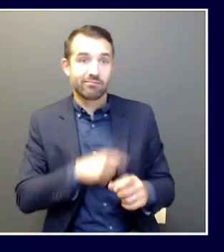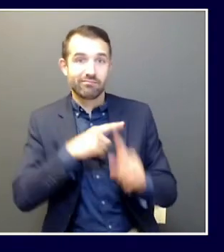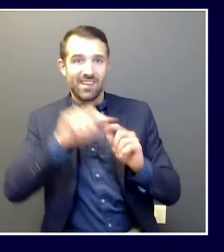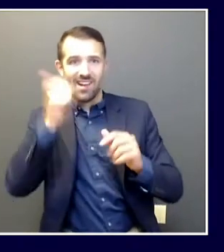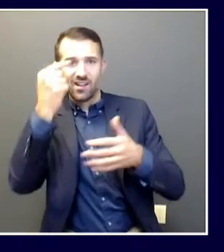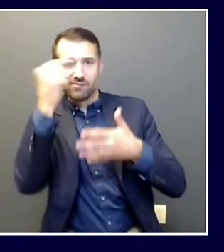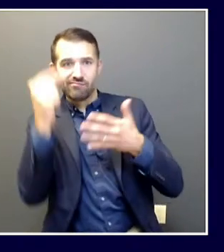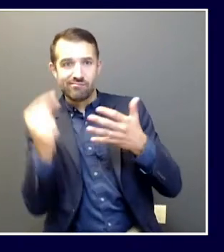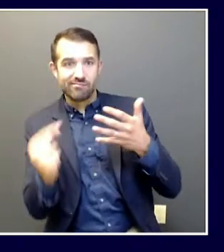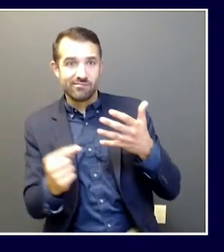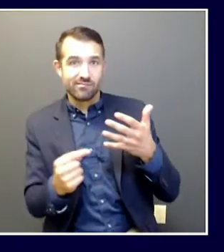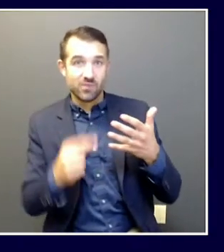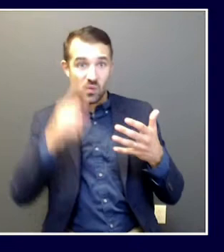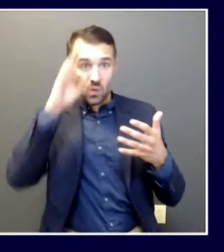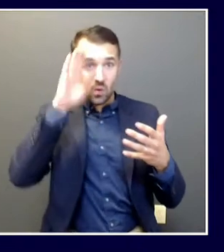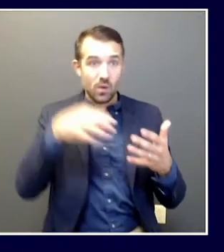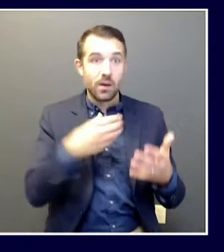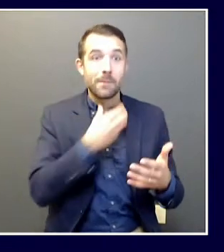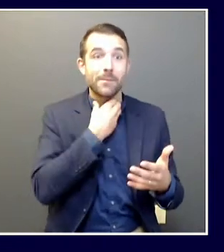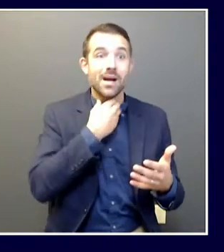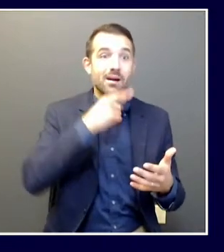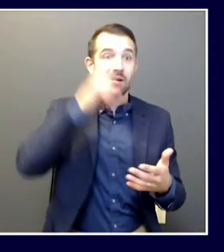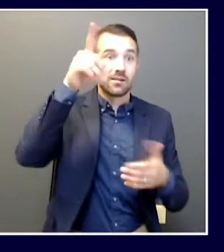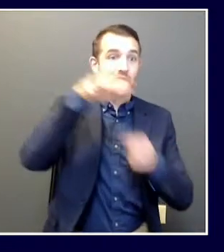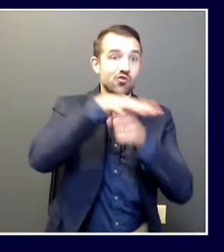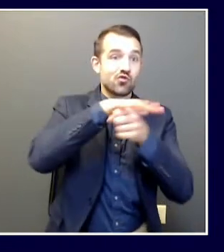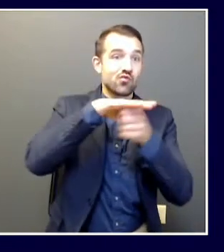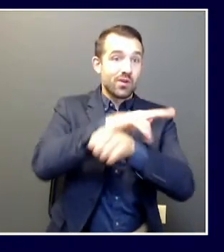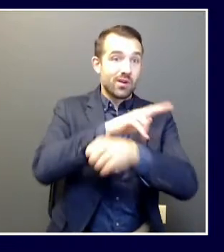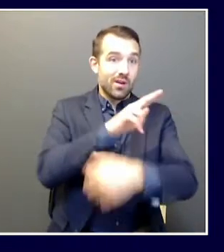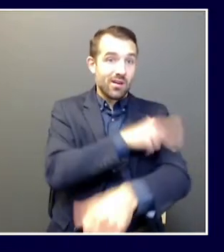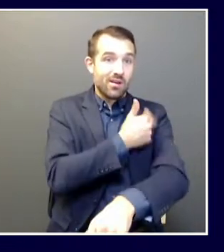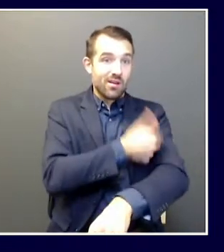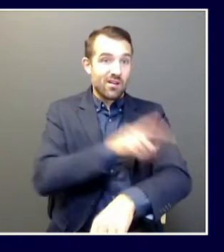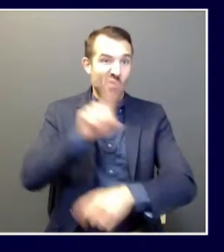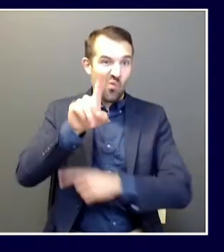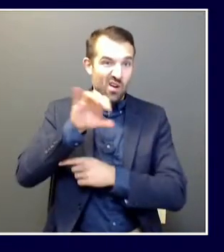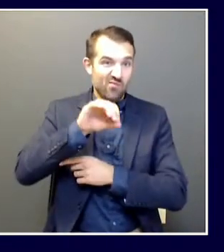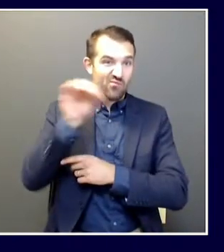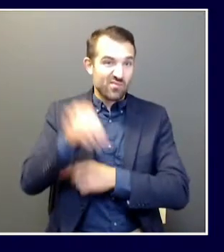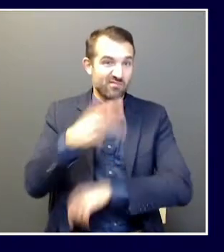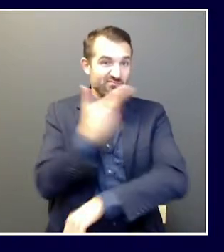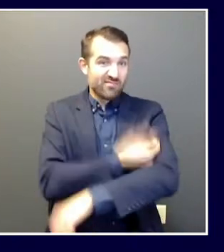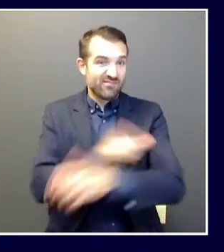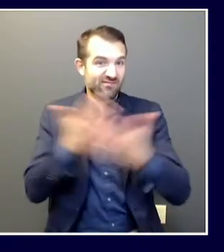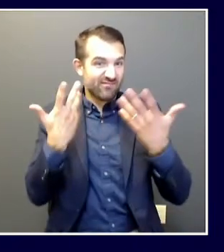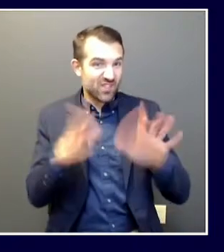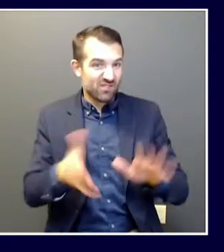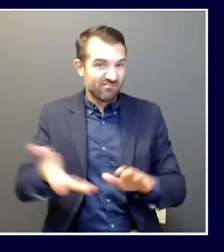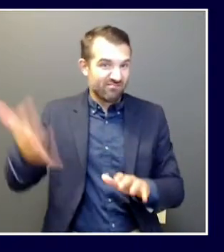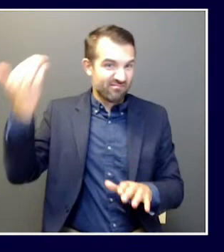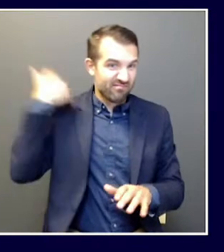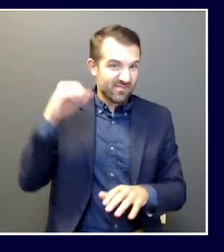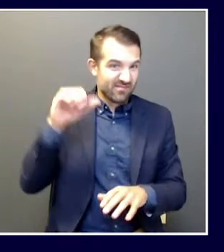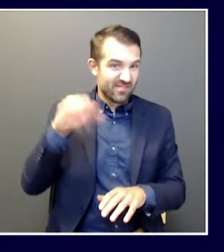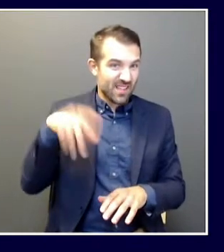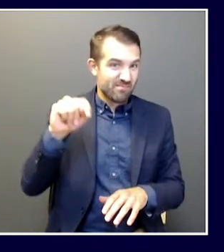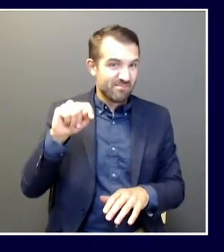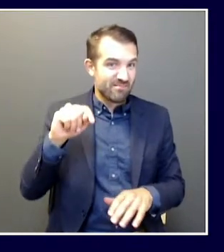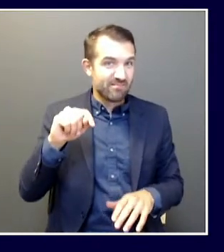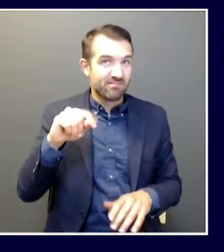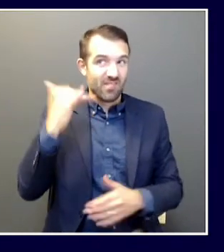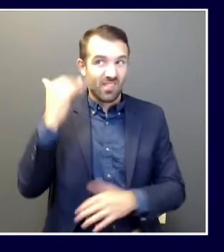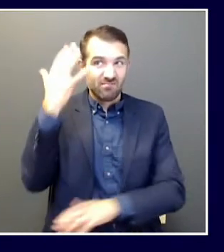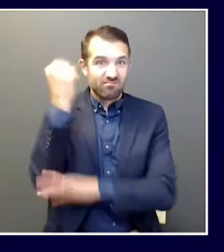Hospital, for example, hit 100% back in September, and they are in a rural area of the state where there is relatively